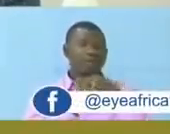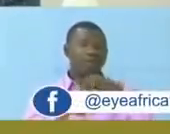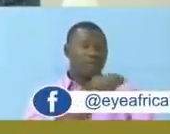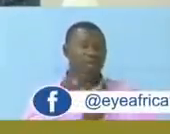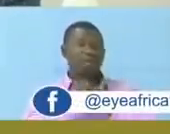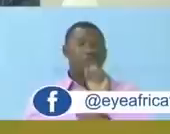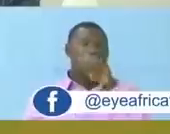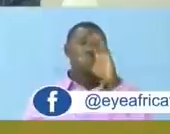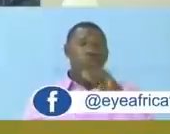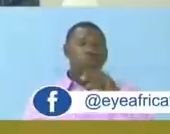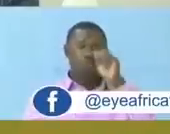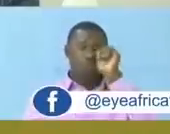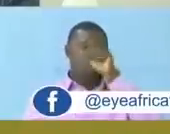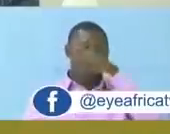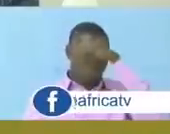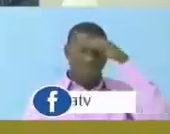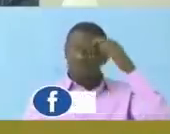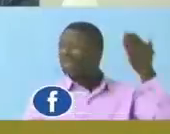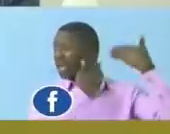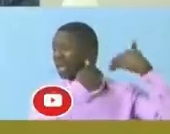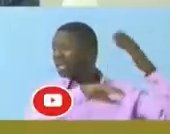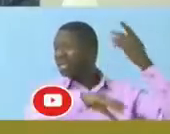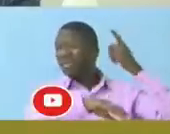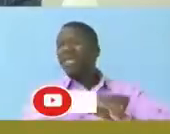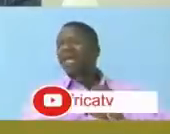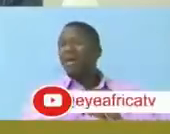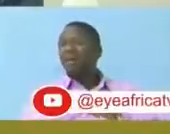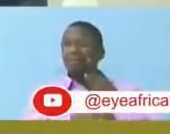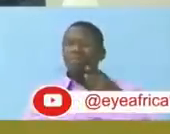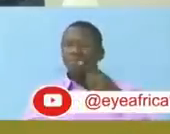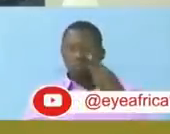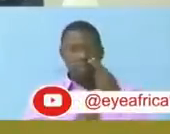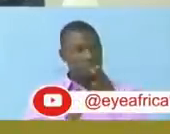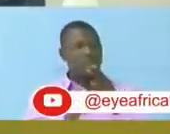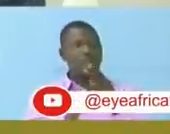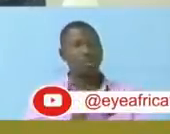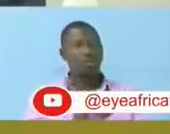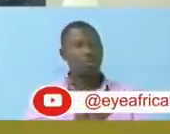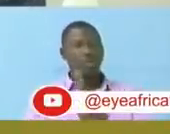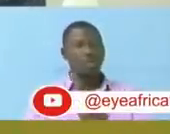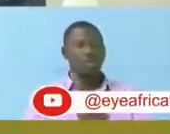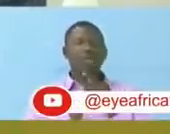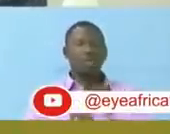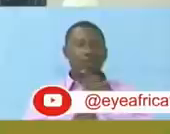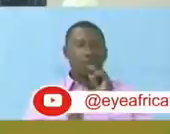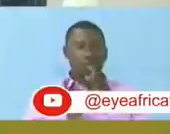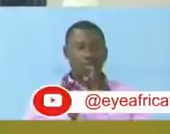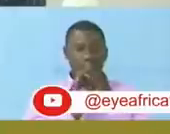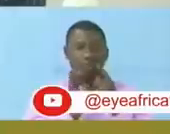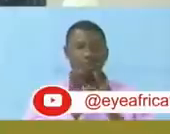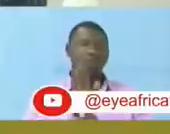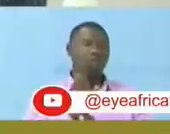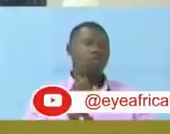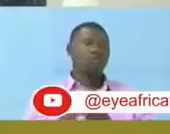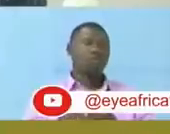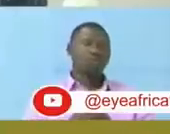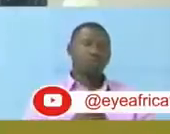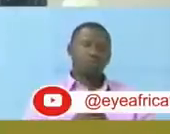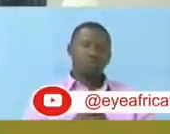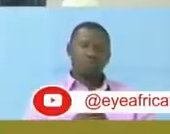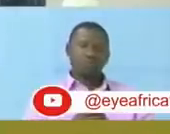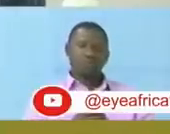your job during that time. Watola kule akul mi alangu lebo aku kunyin kono ibo lele itandika njau